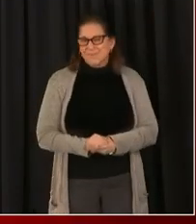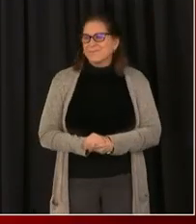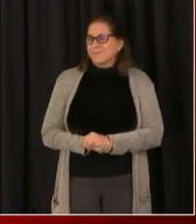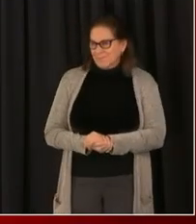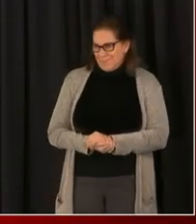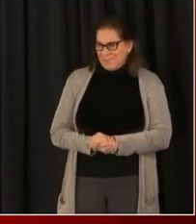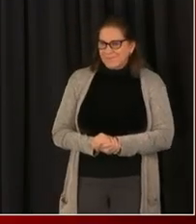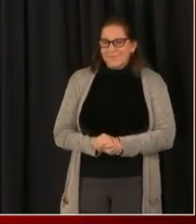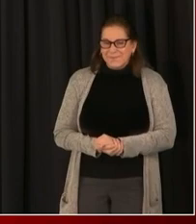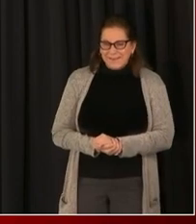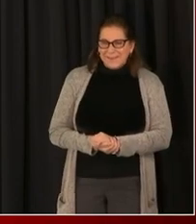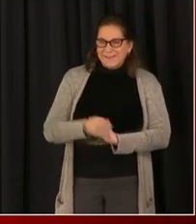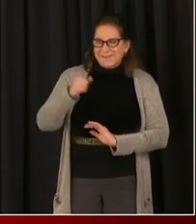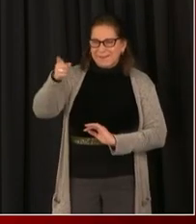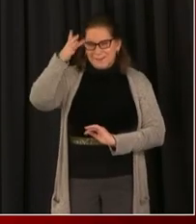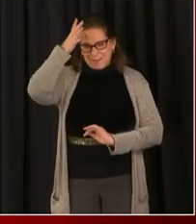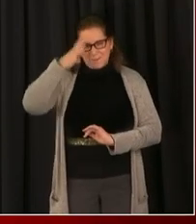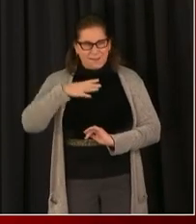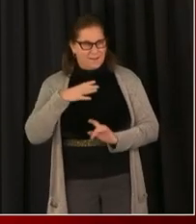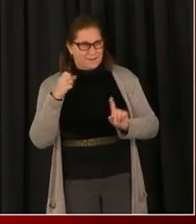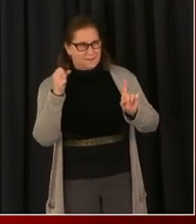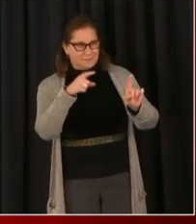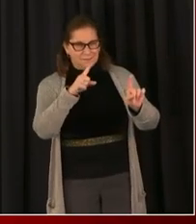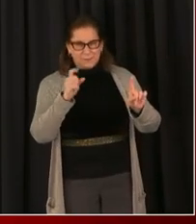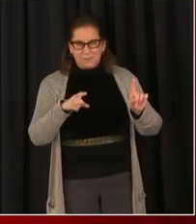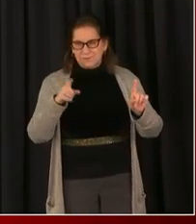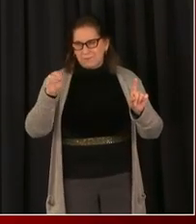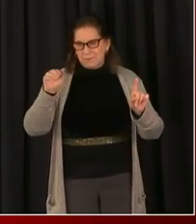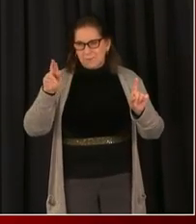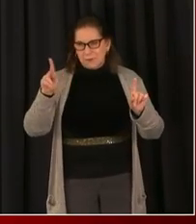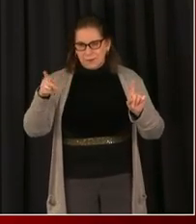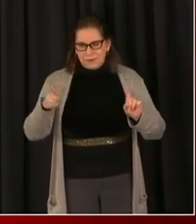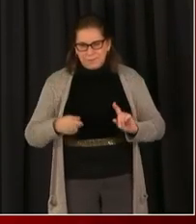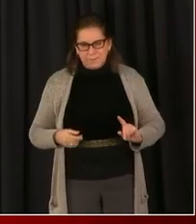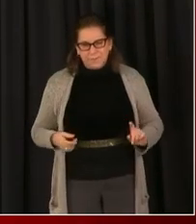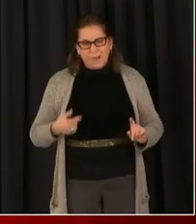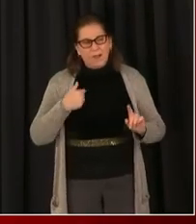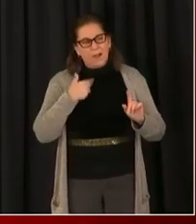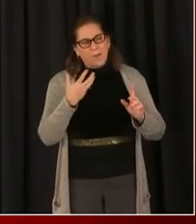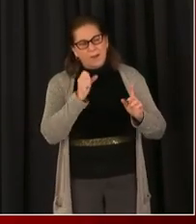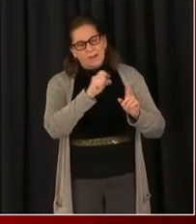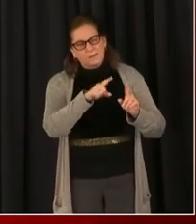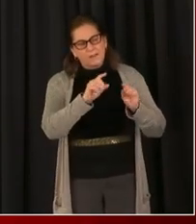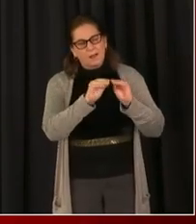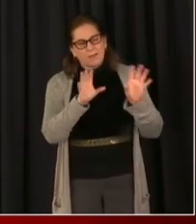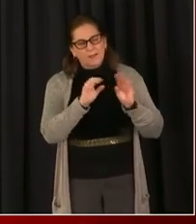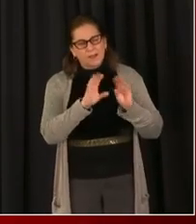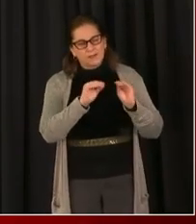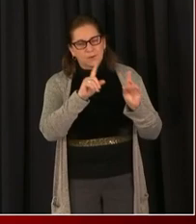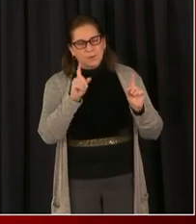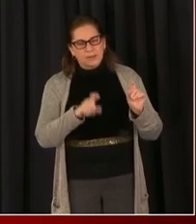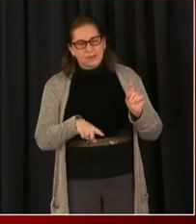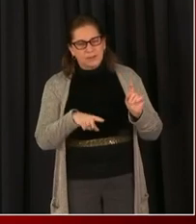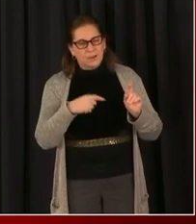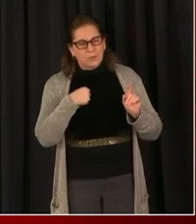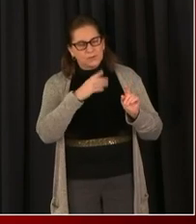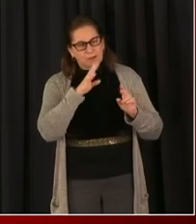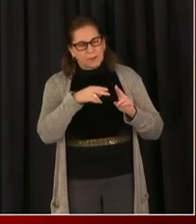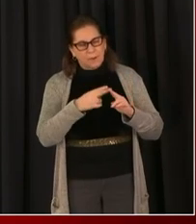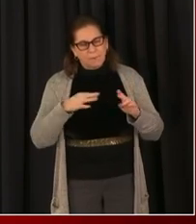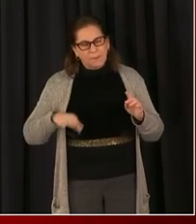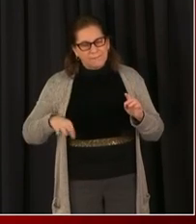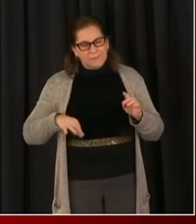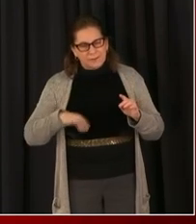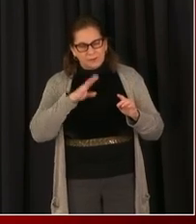If we could on the unemployment benefits, and if we could just clarify, because I think you said DC residents, but